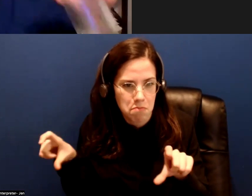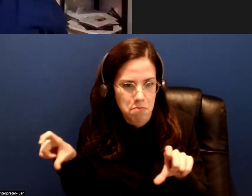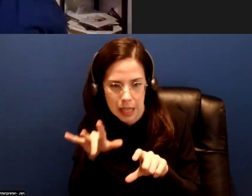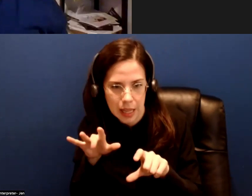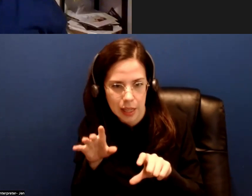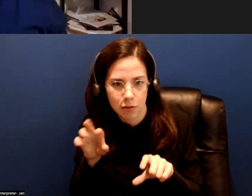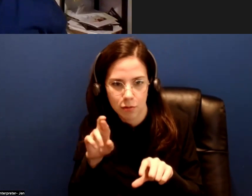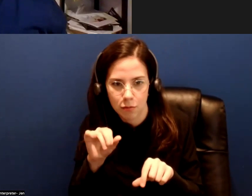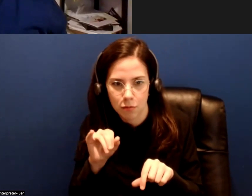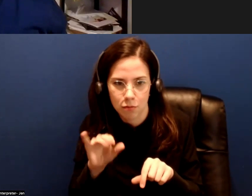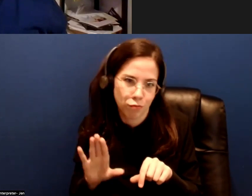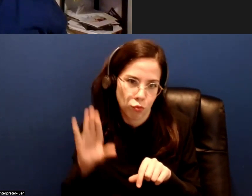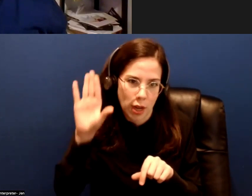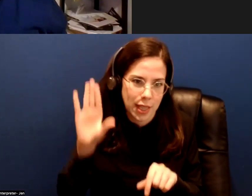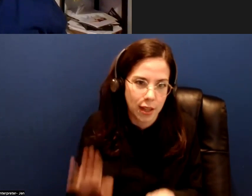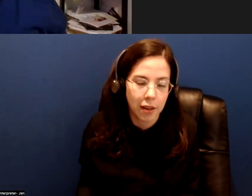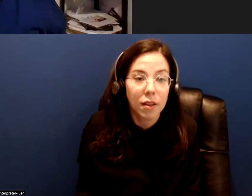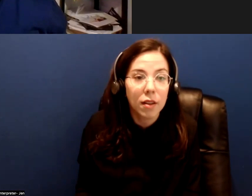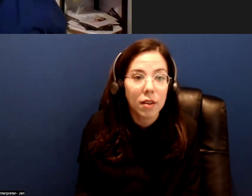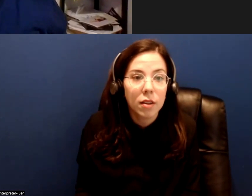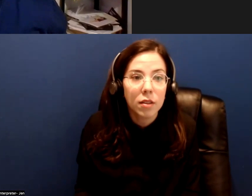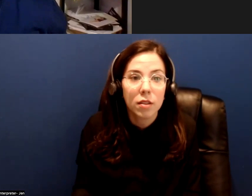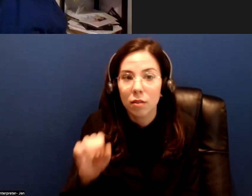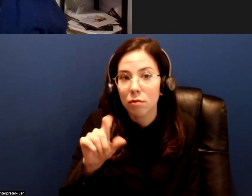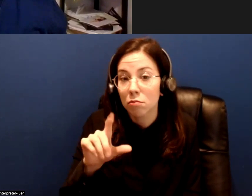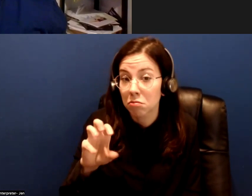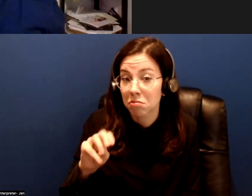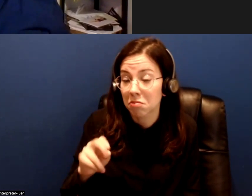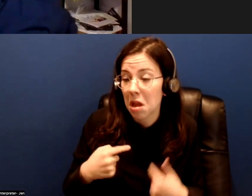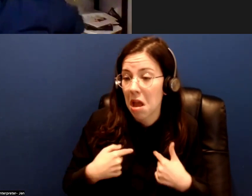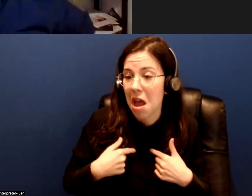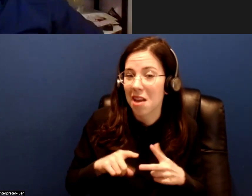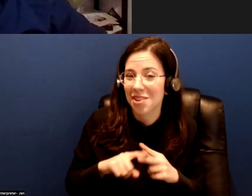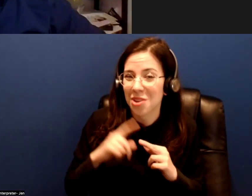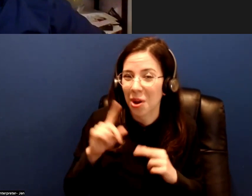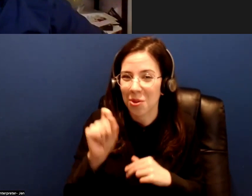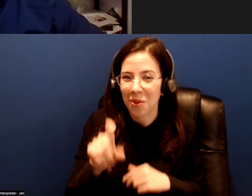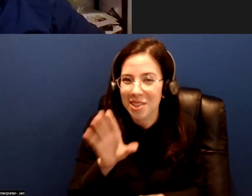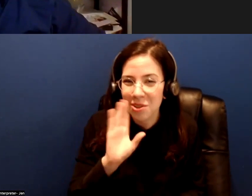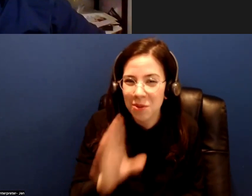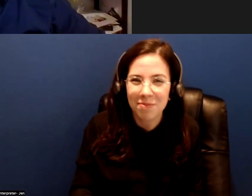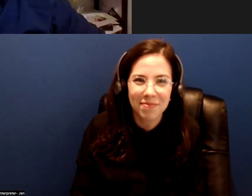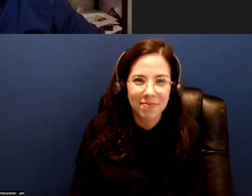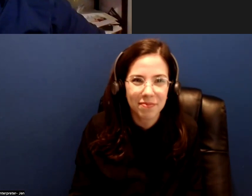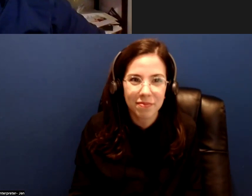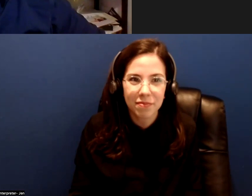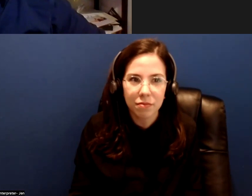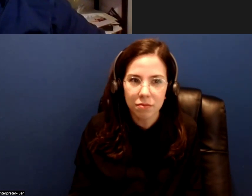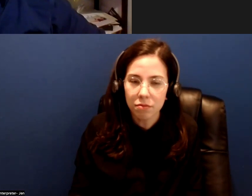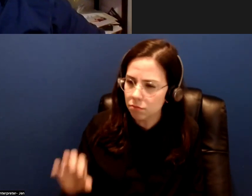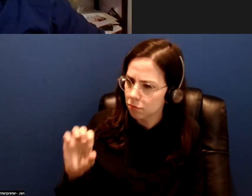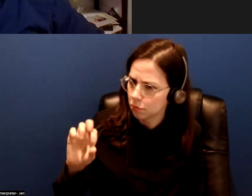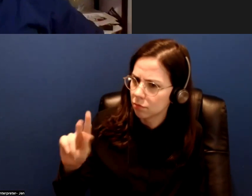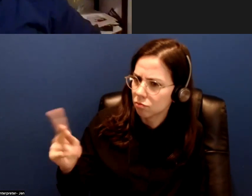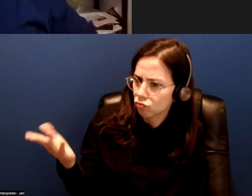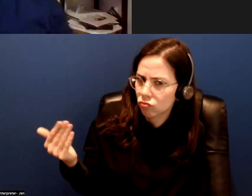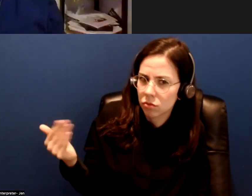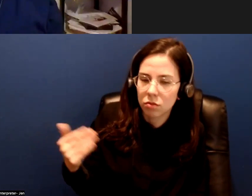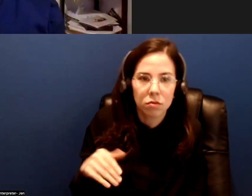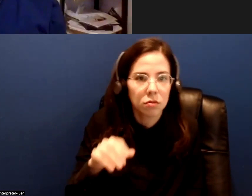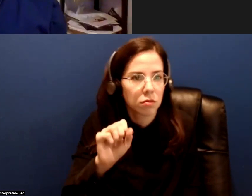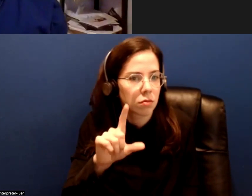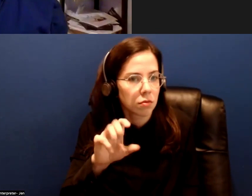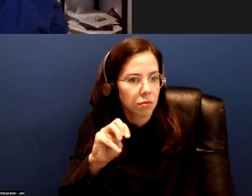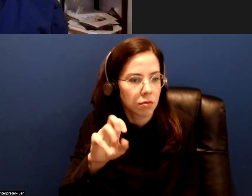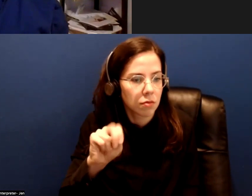Um, I have a question to start. Yeah. So I've gotten from more than